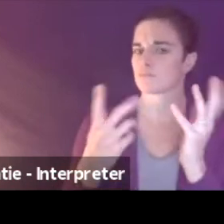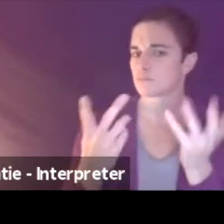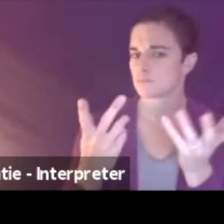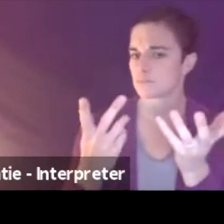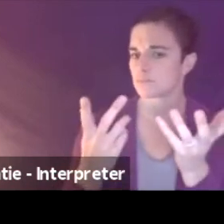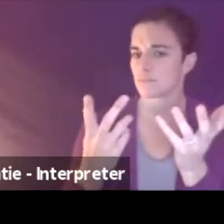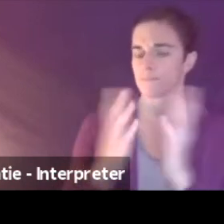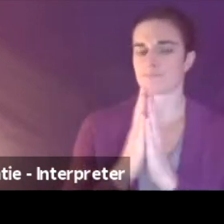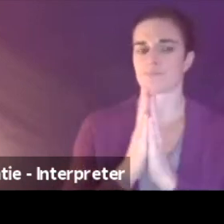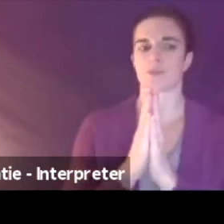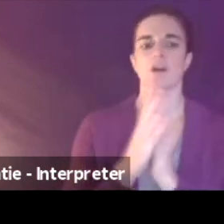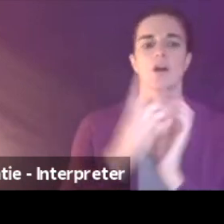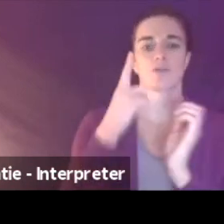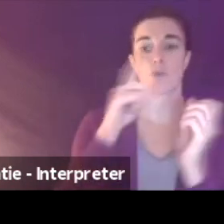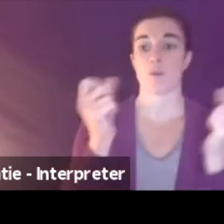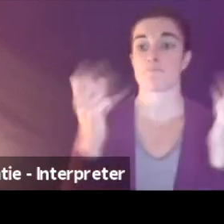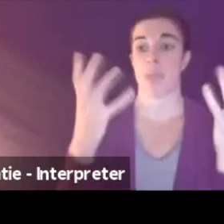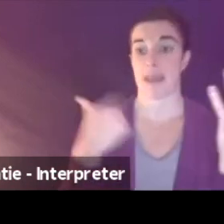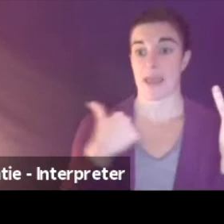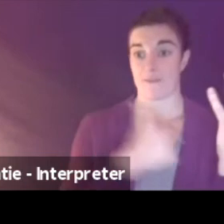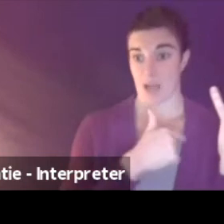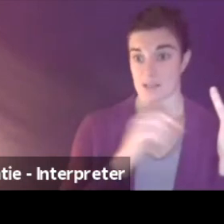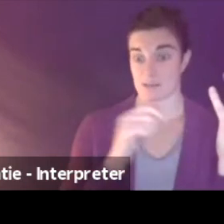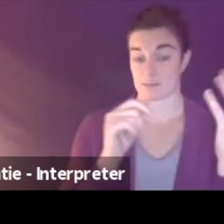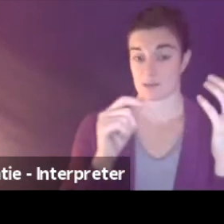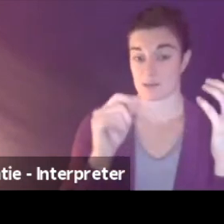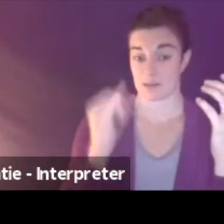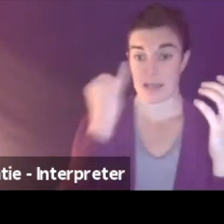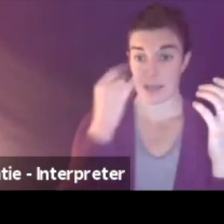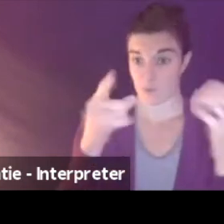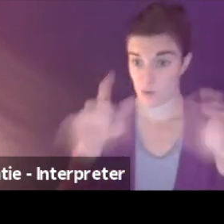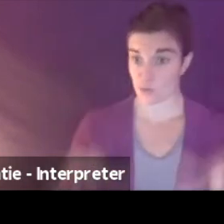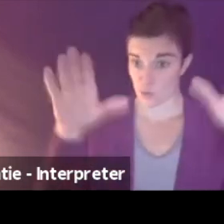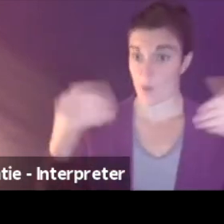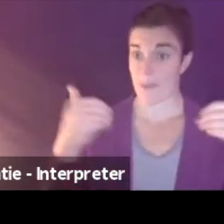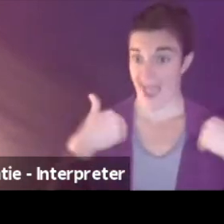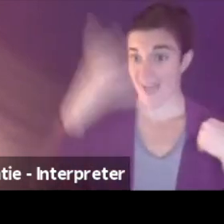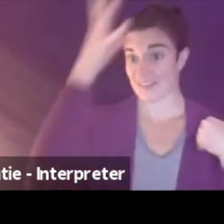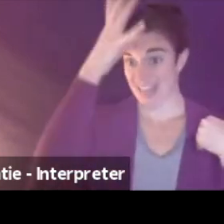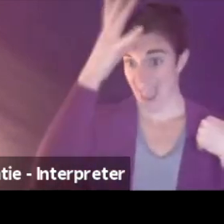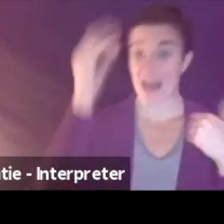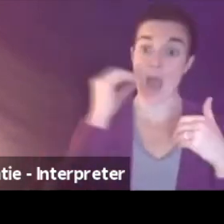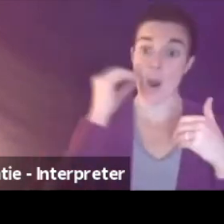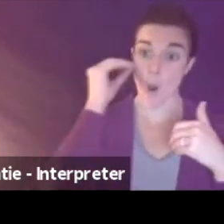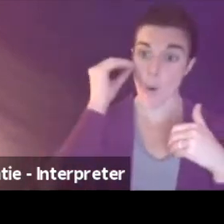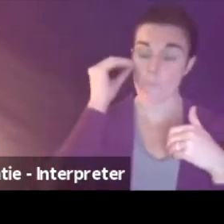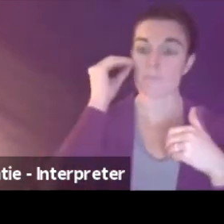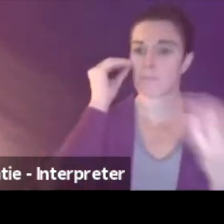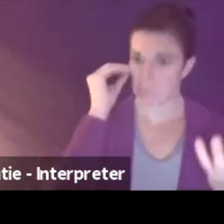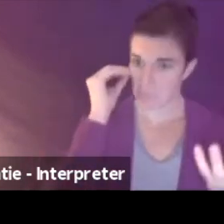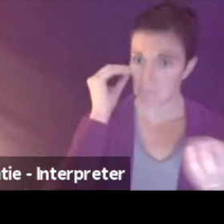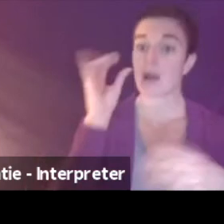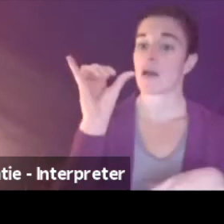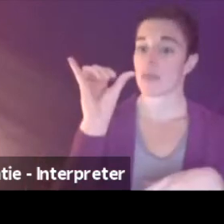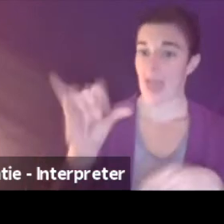And I think for a lot of us, if you grew up with a father in the house, then that's the first place you get